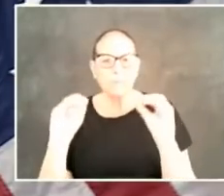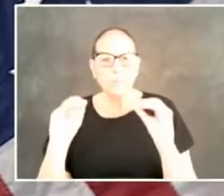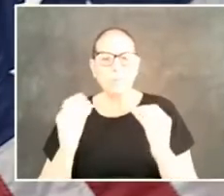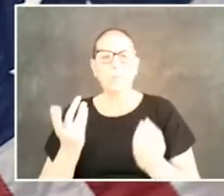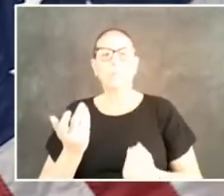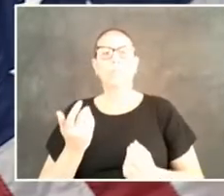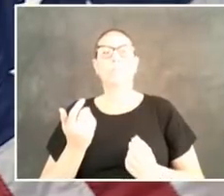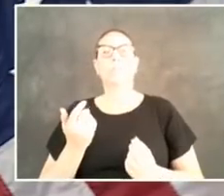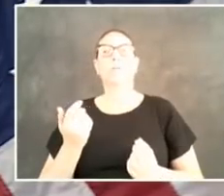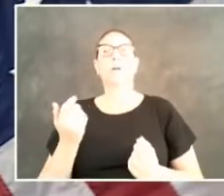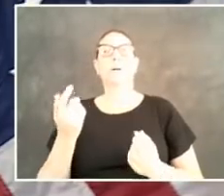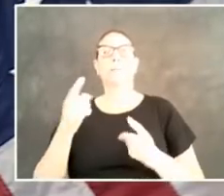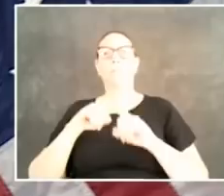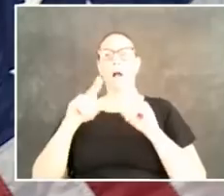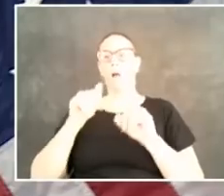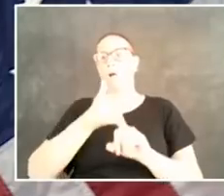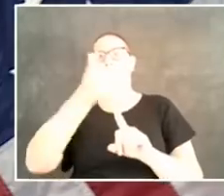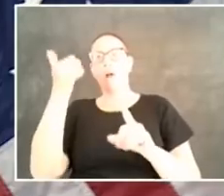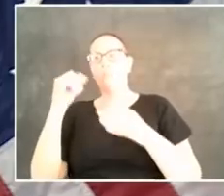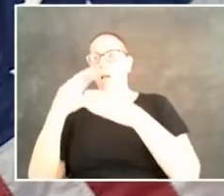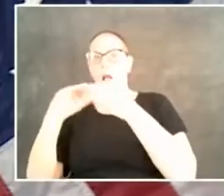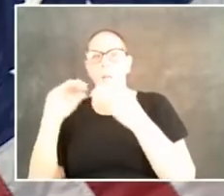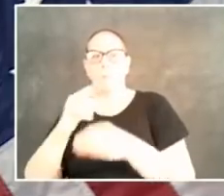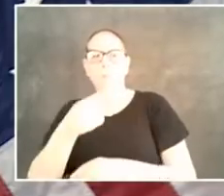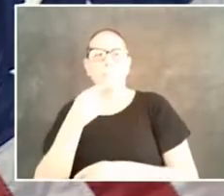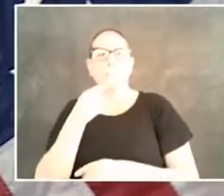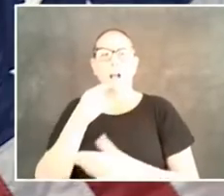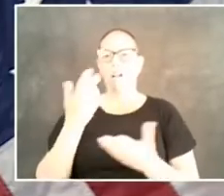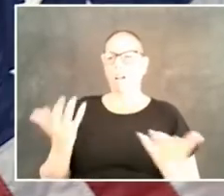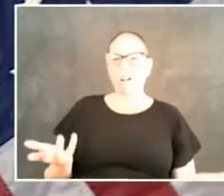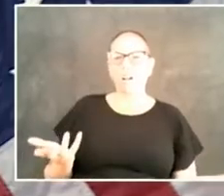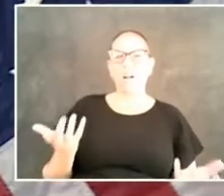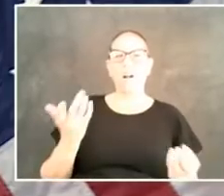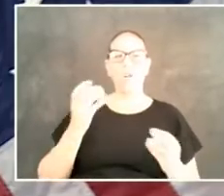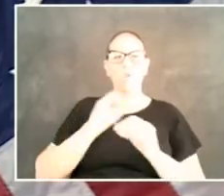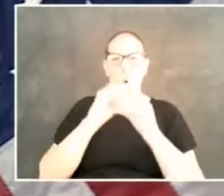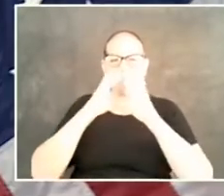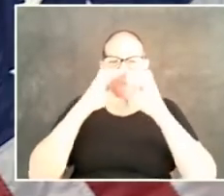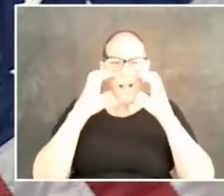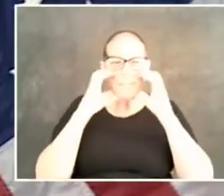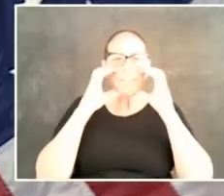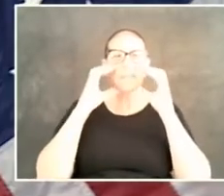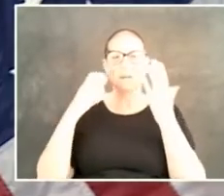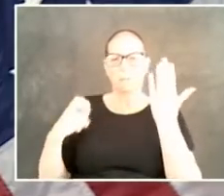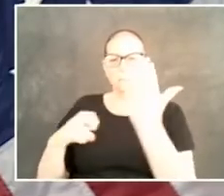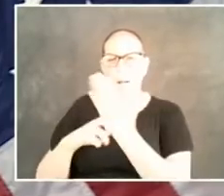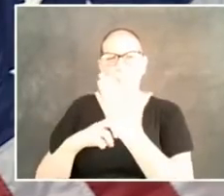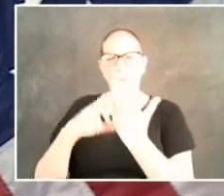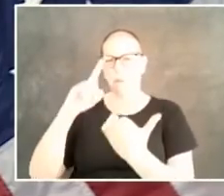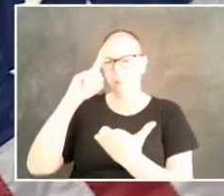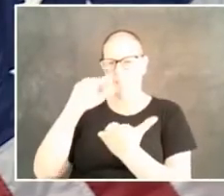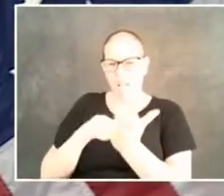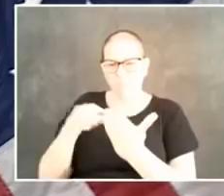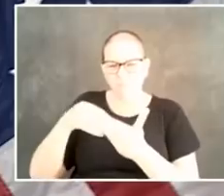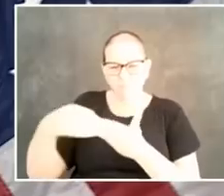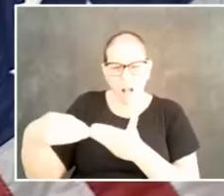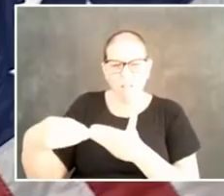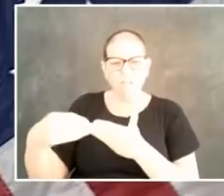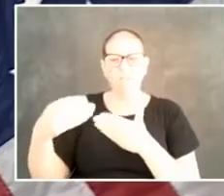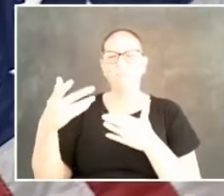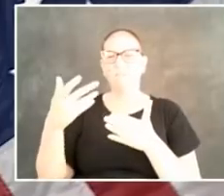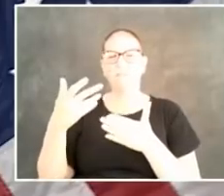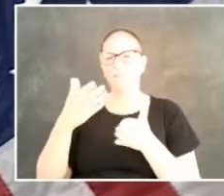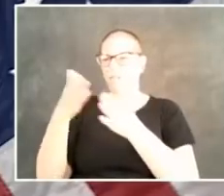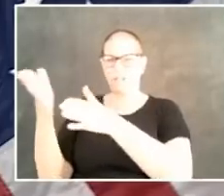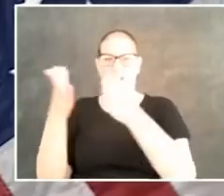cities. NYPD tweeted, no mask, no problem. This lady in the park didn't have a mask. We gave her a mask. Councilman Chaim Deutsch responded, I'm confused.